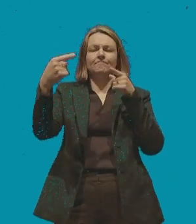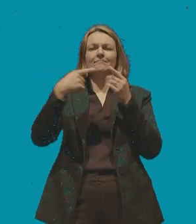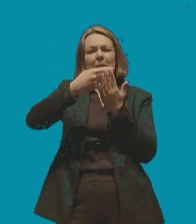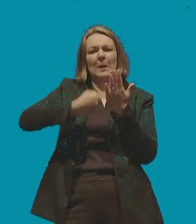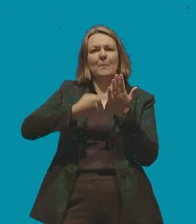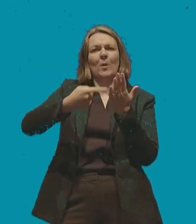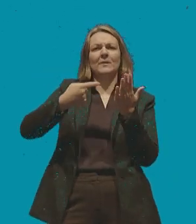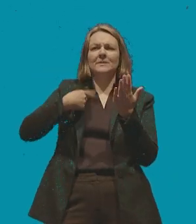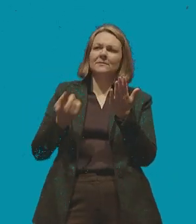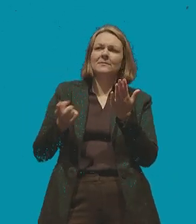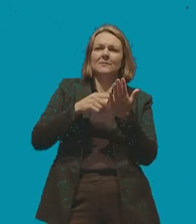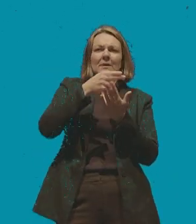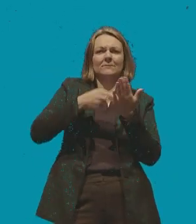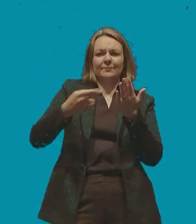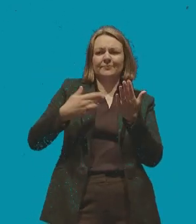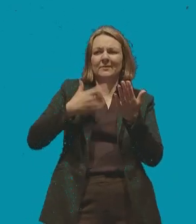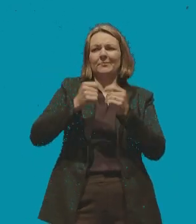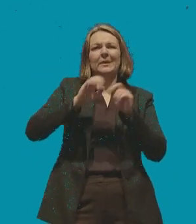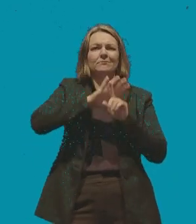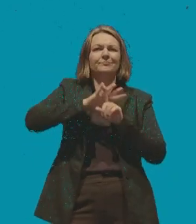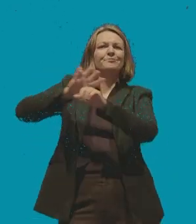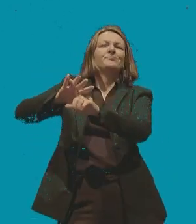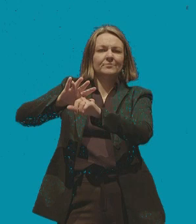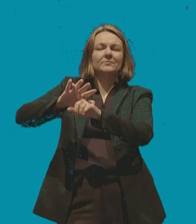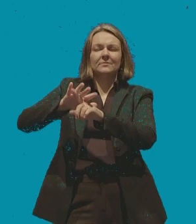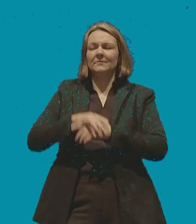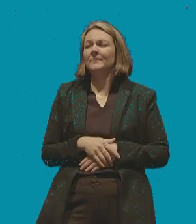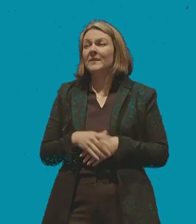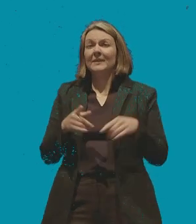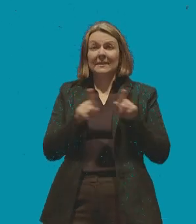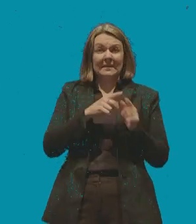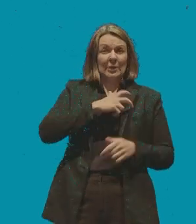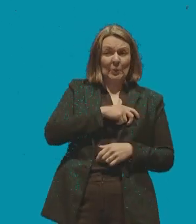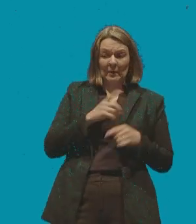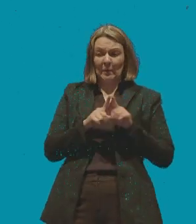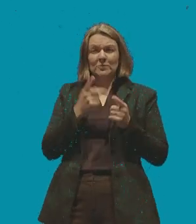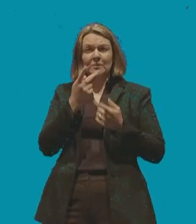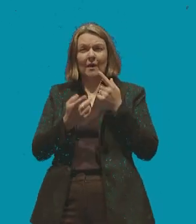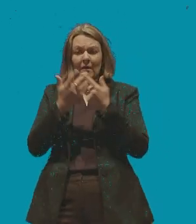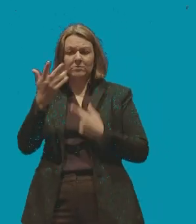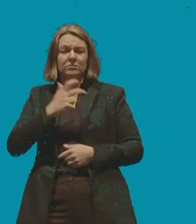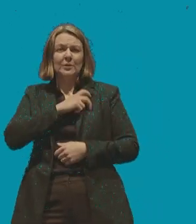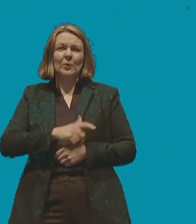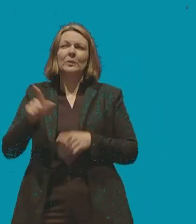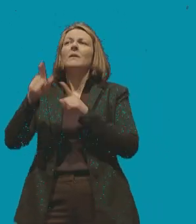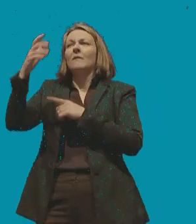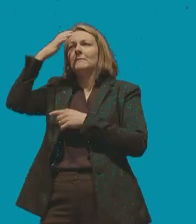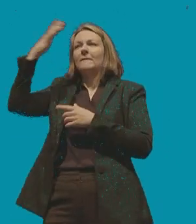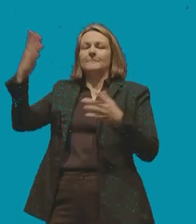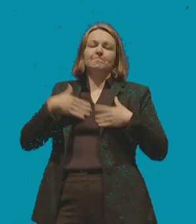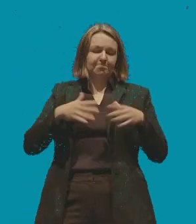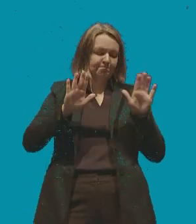pushing boats back into the Channel. And thanks to this union, alongside others, the government eventually dropped it. But the